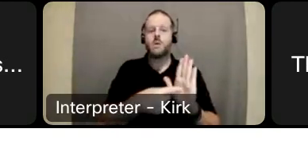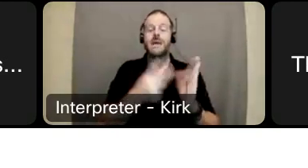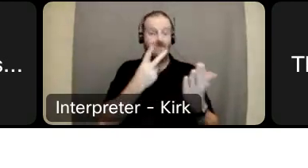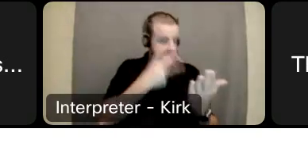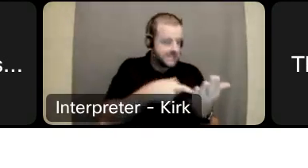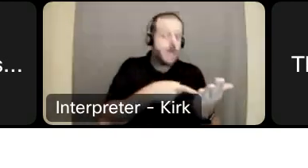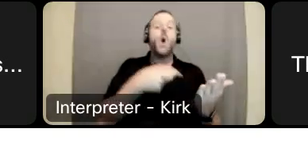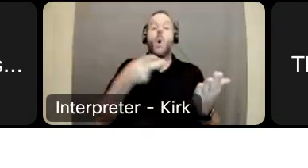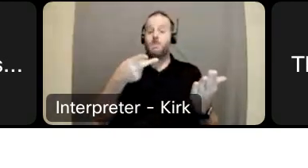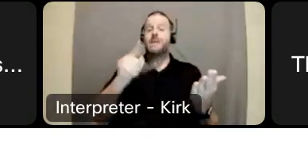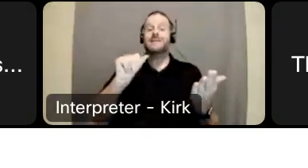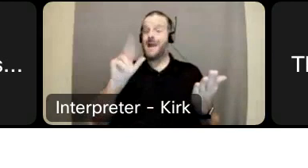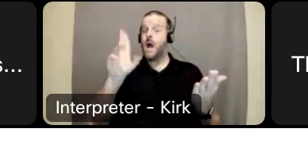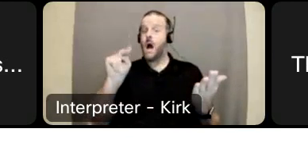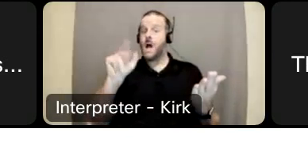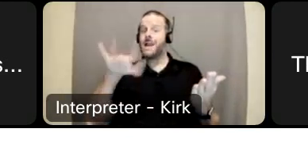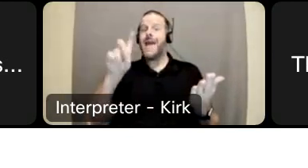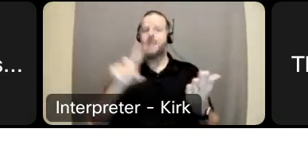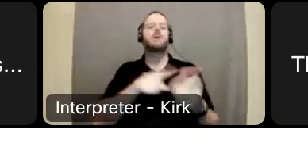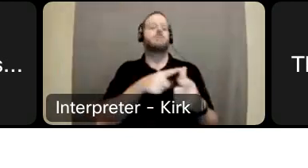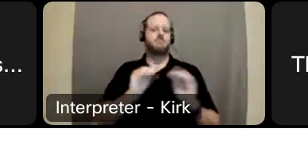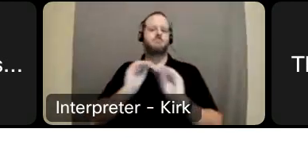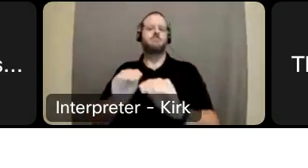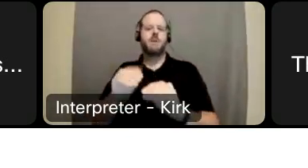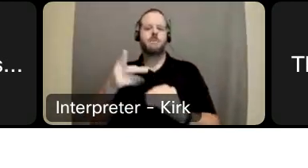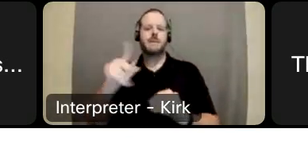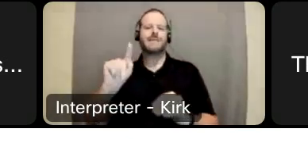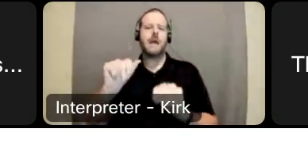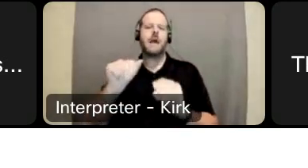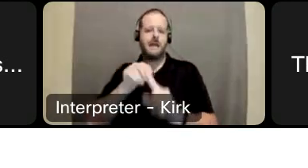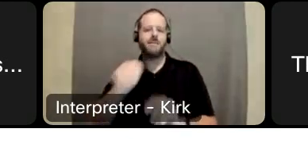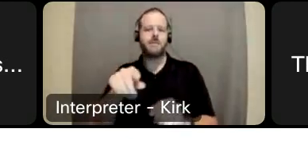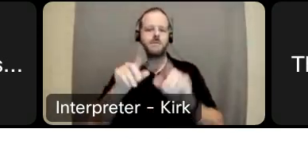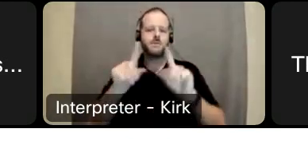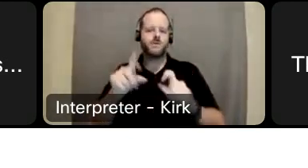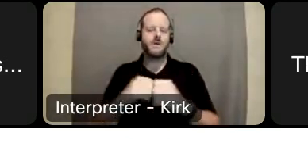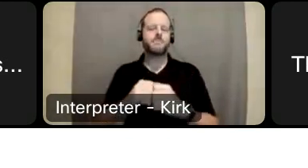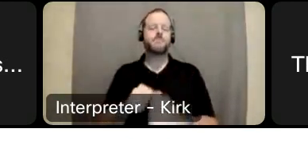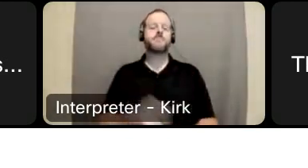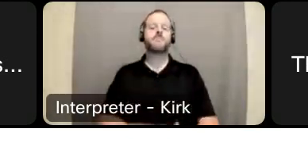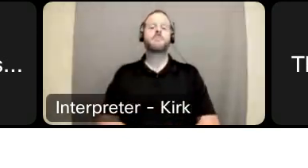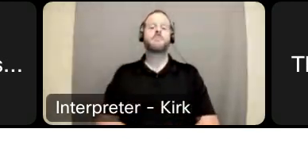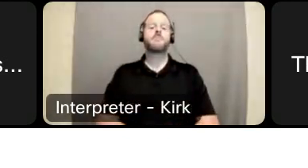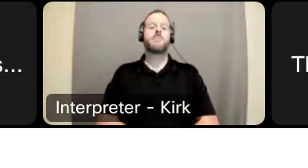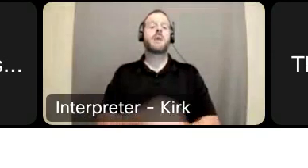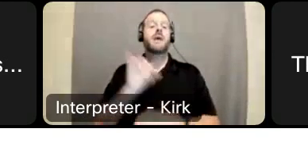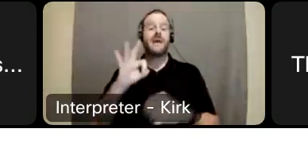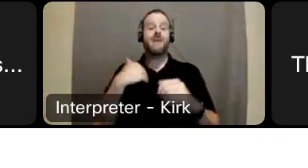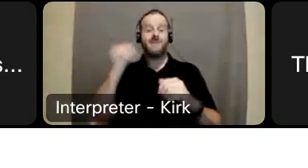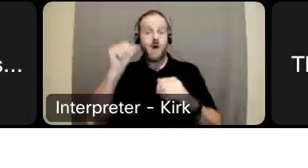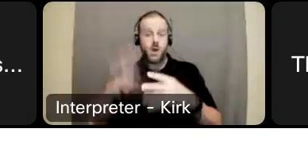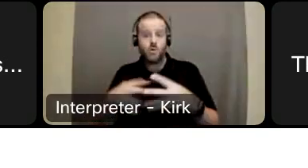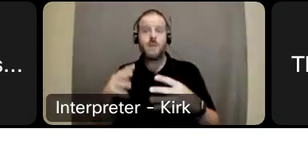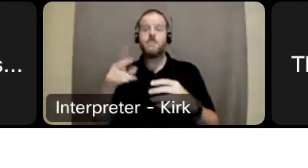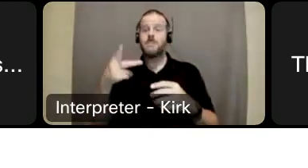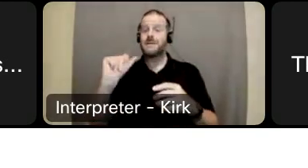been calculated by the audiologist that did that testing. But if you do have an audiogram and the PTA hasn't been calculated or averaged